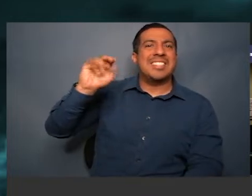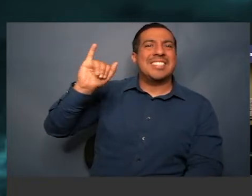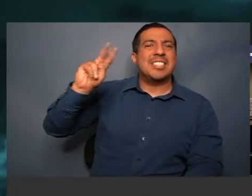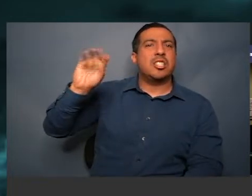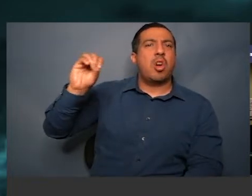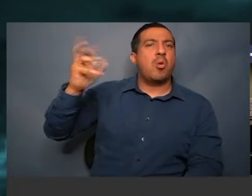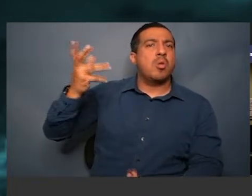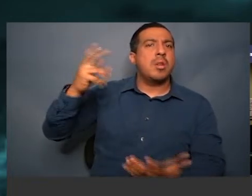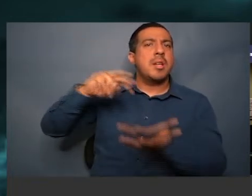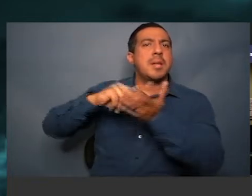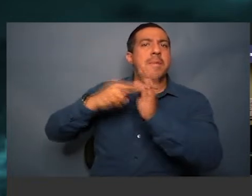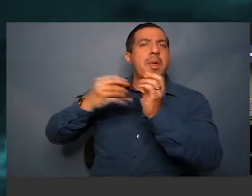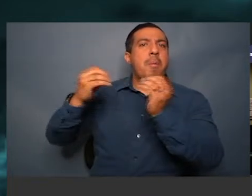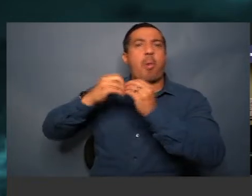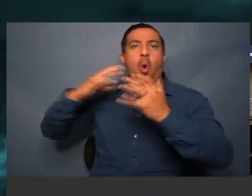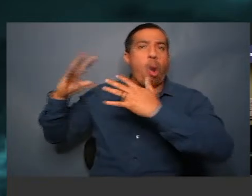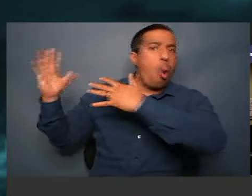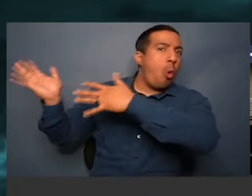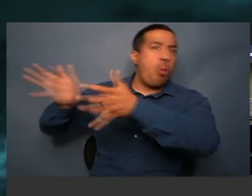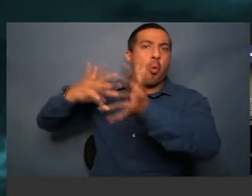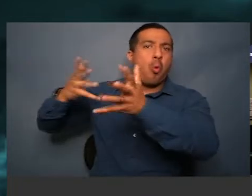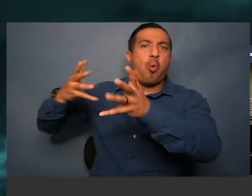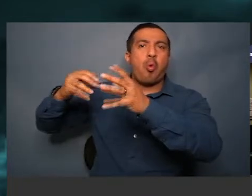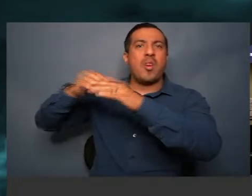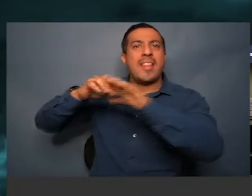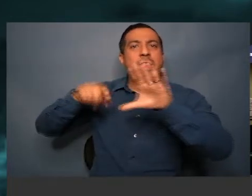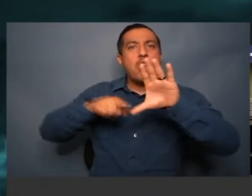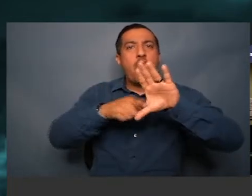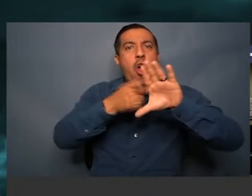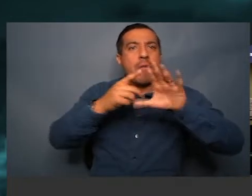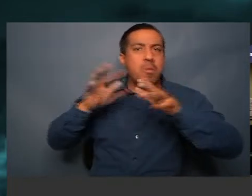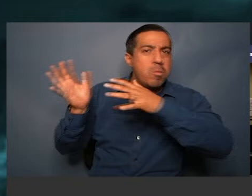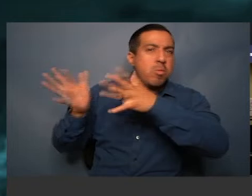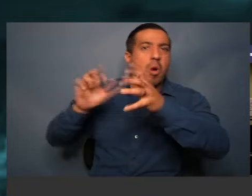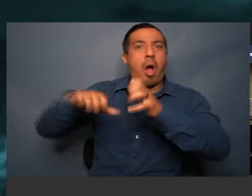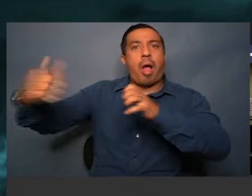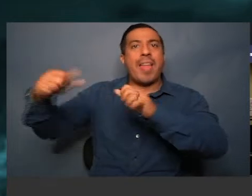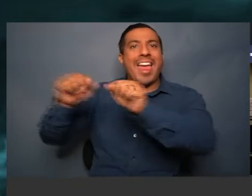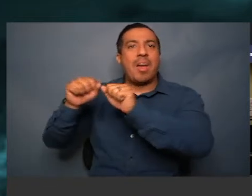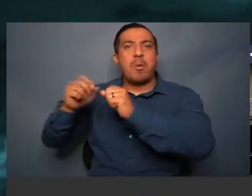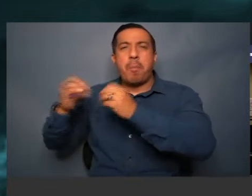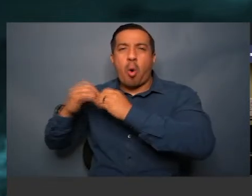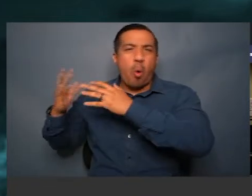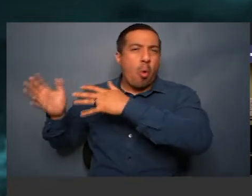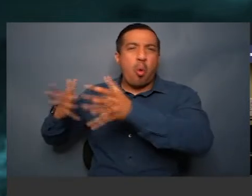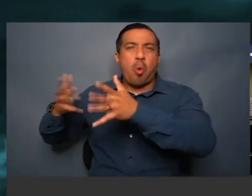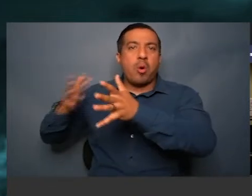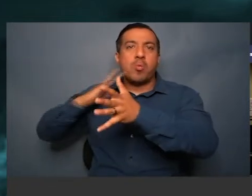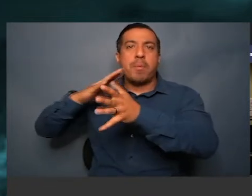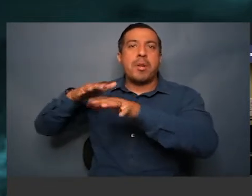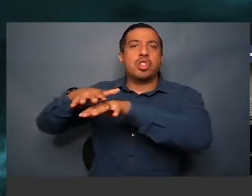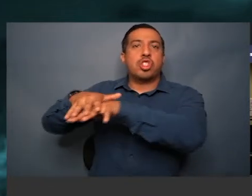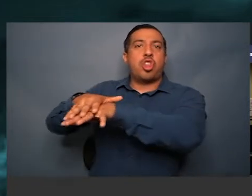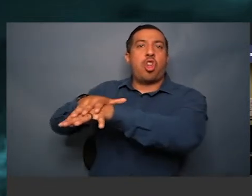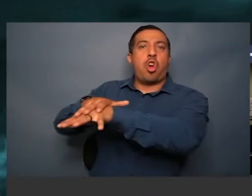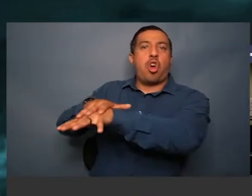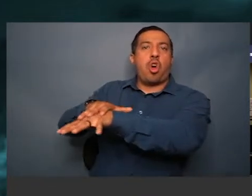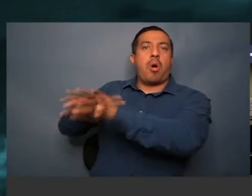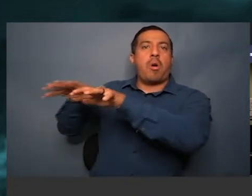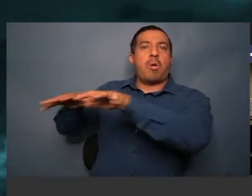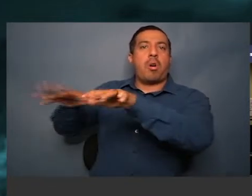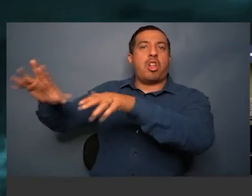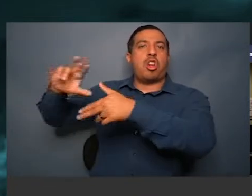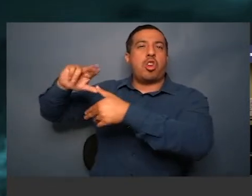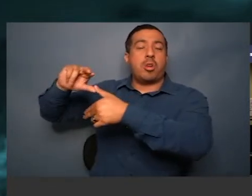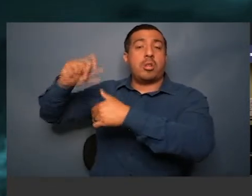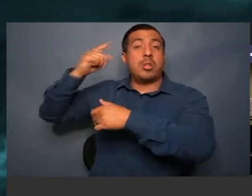is send some stronger upper level winds into the Gulf and into the Caribbean and other areas, and that tends to slow down hurricanes. So the things